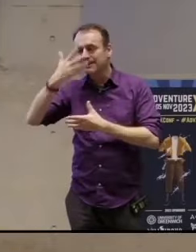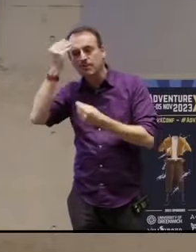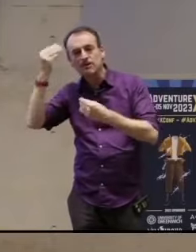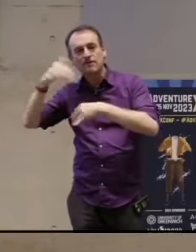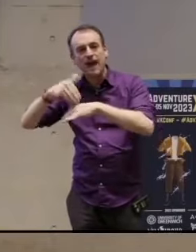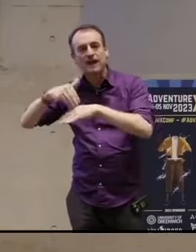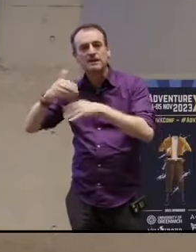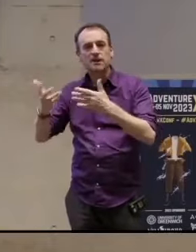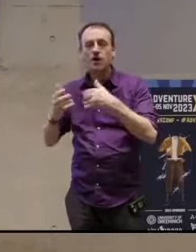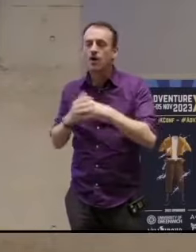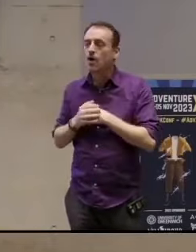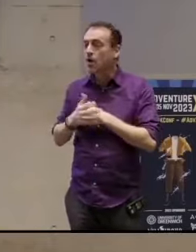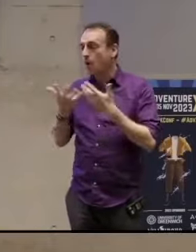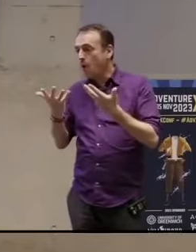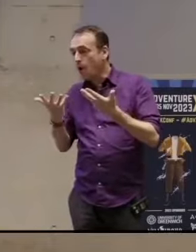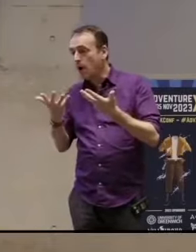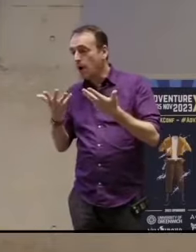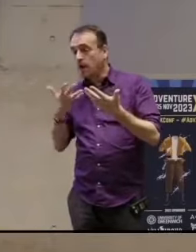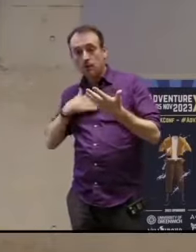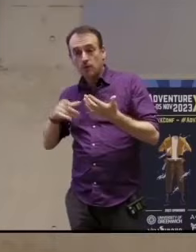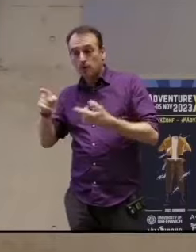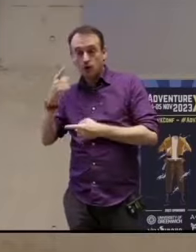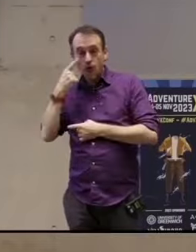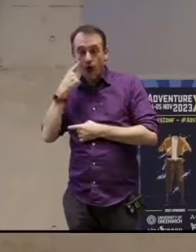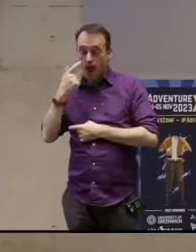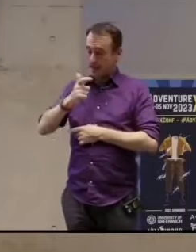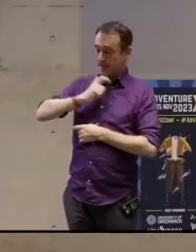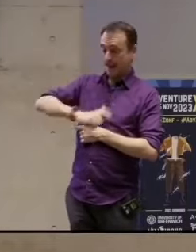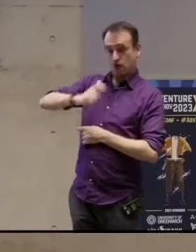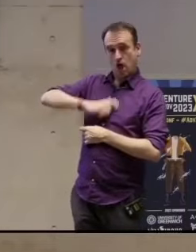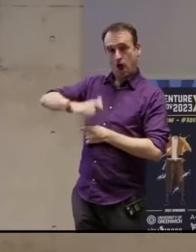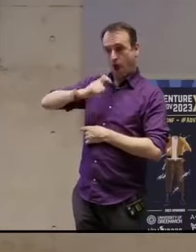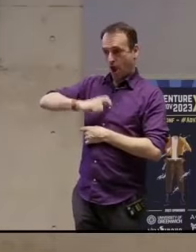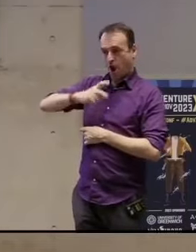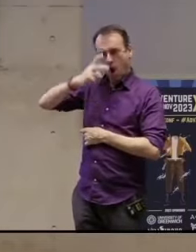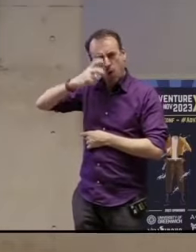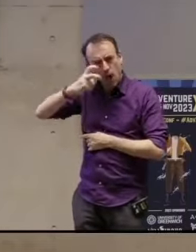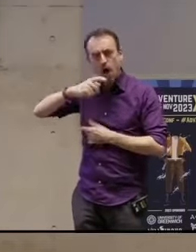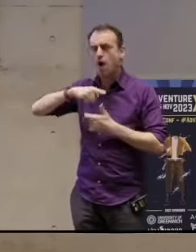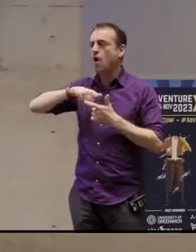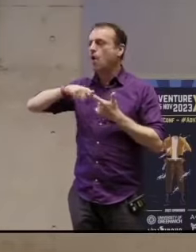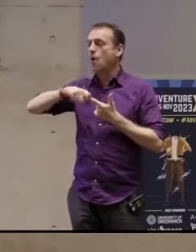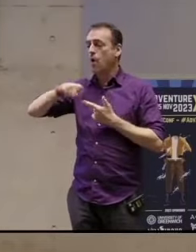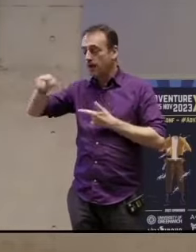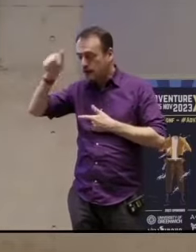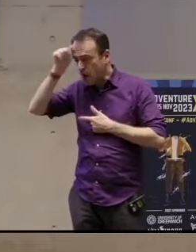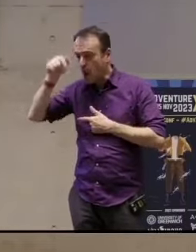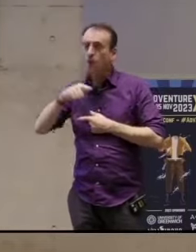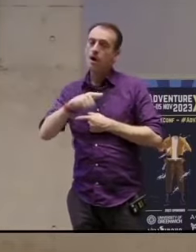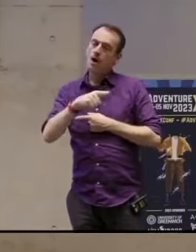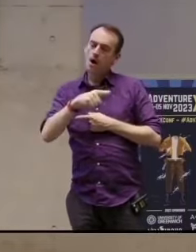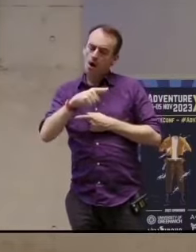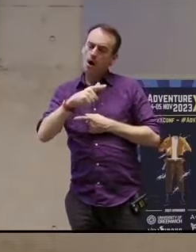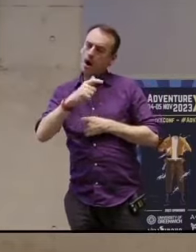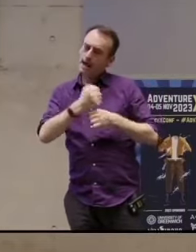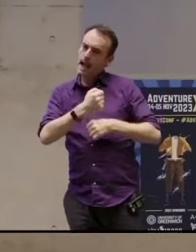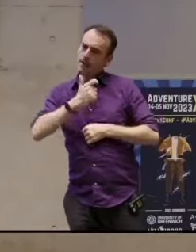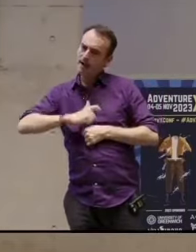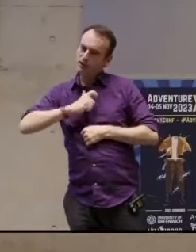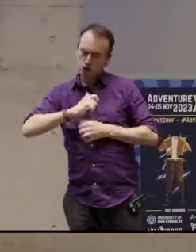older person, or because they knew Sunita is Indian, and because it was short. So that made it